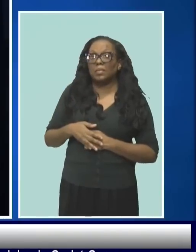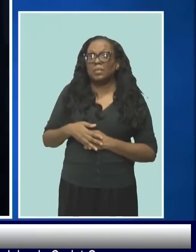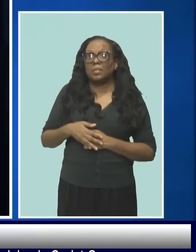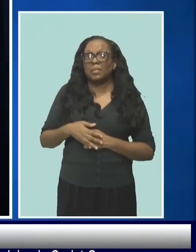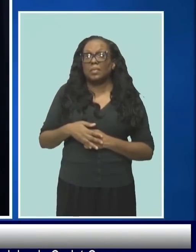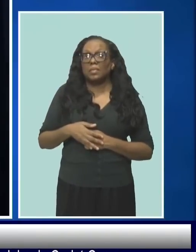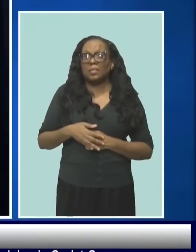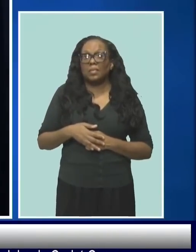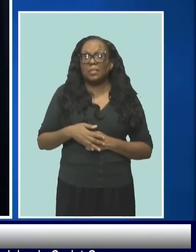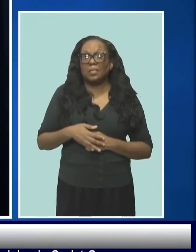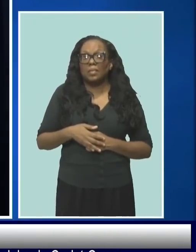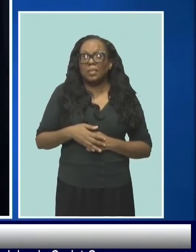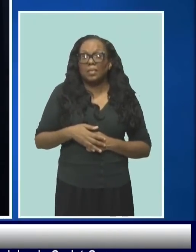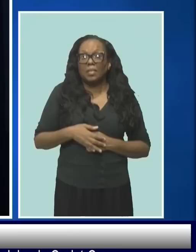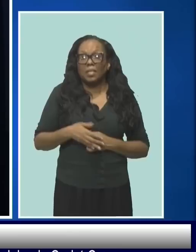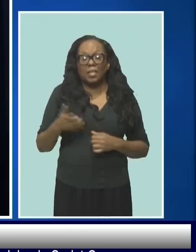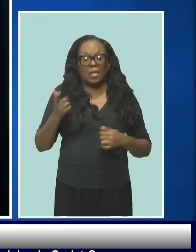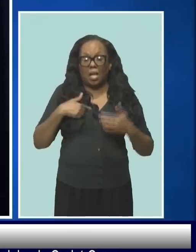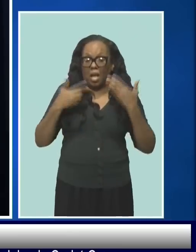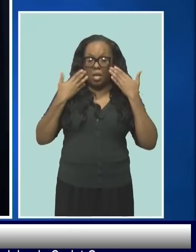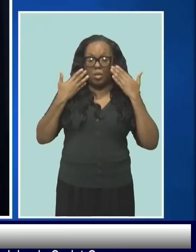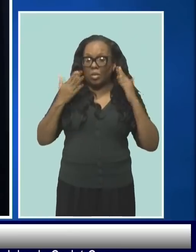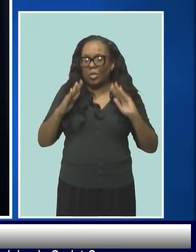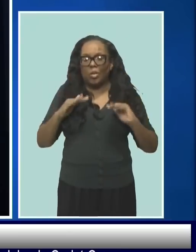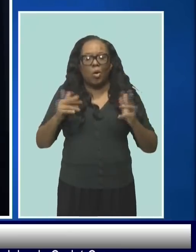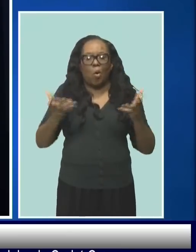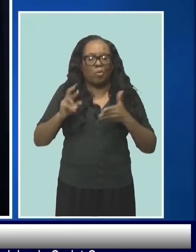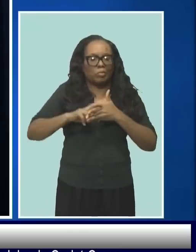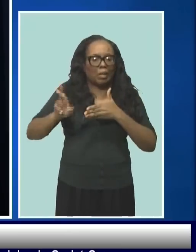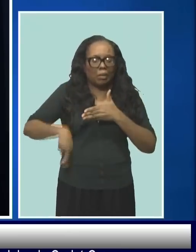We'll see what the result looks like, but I challenge nonetheless.